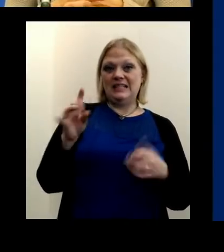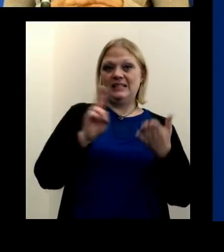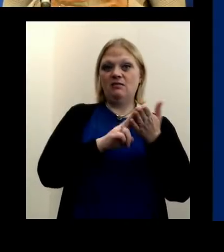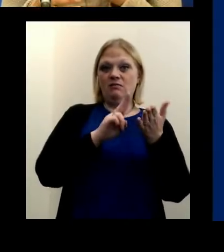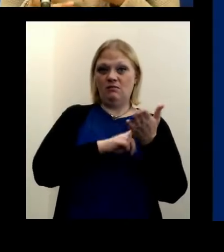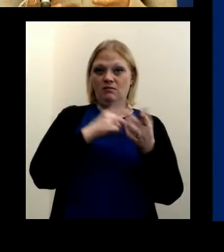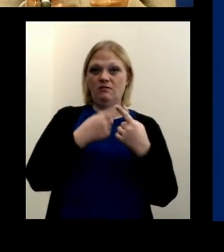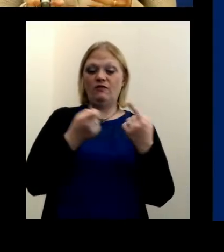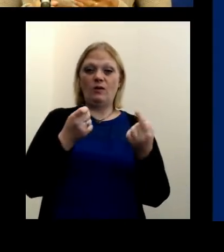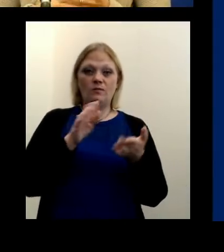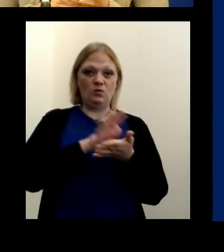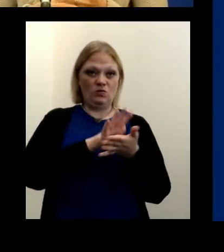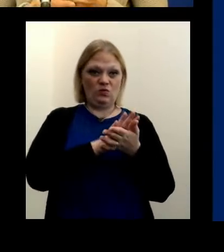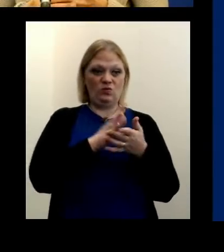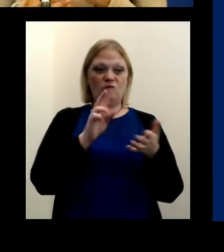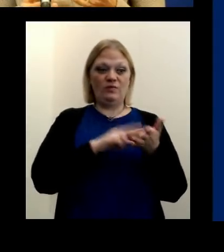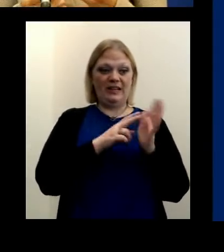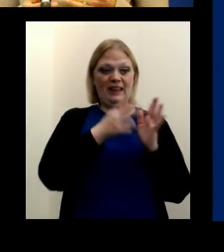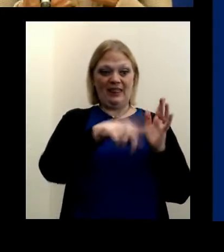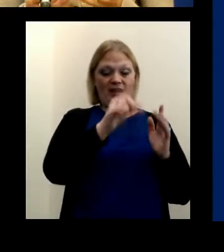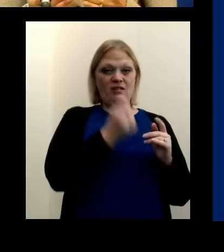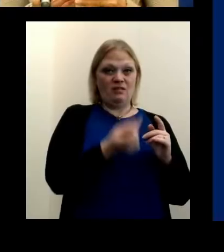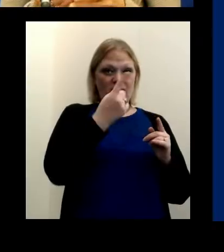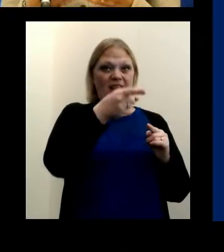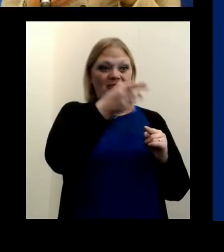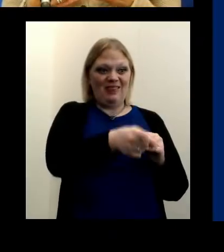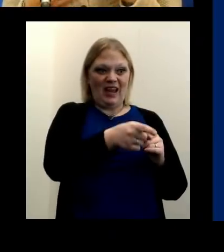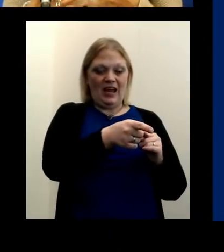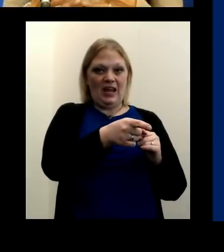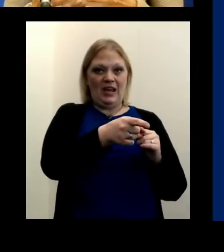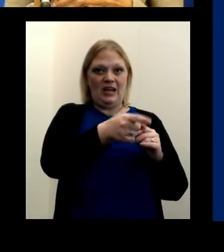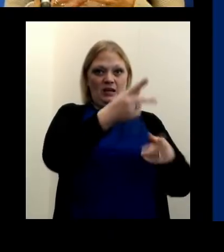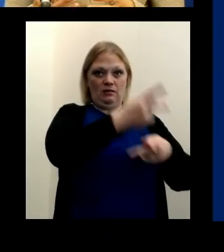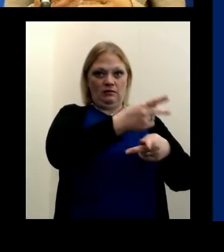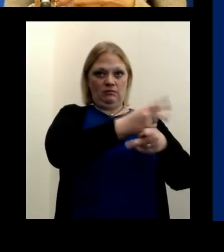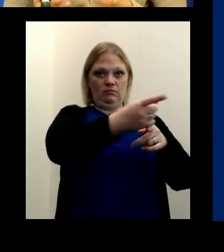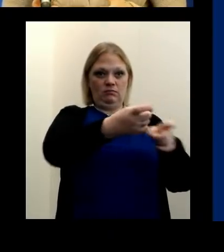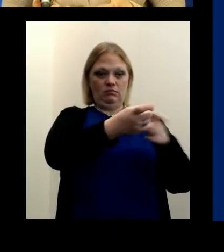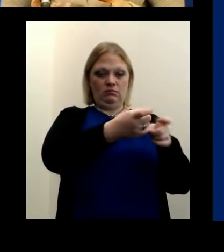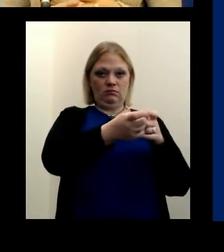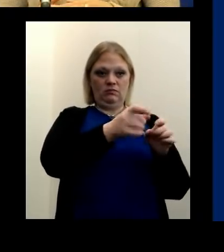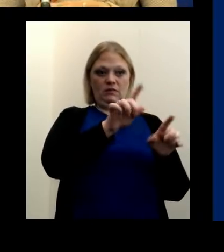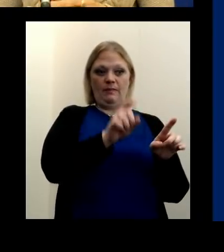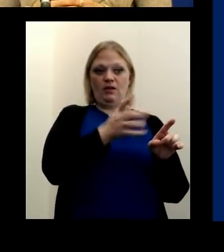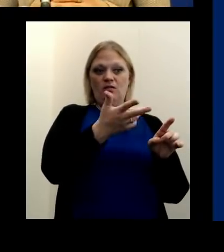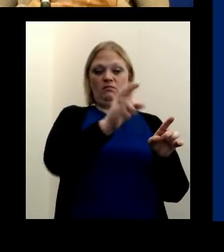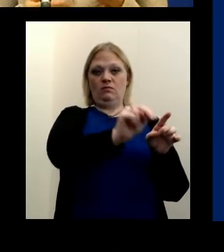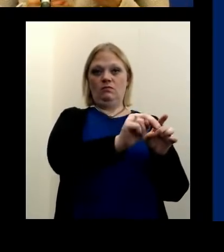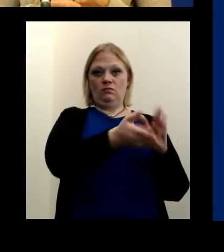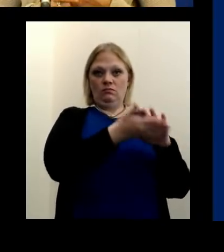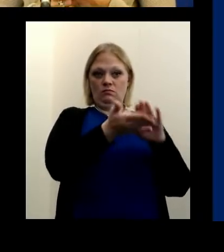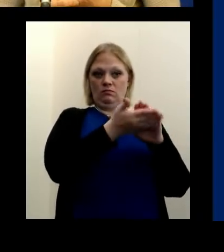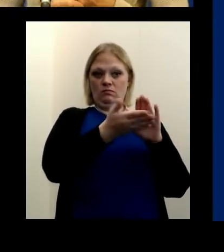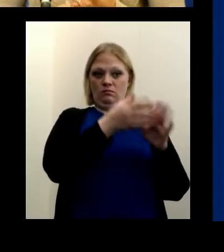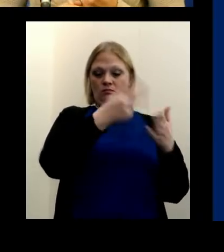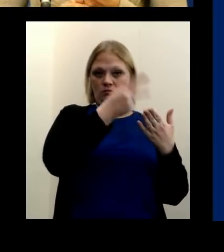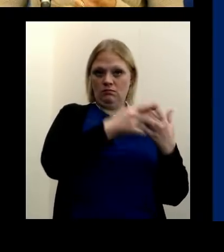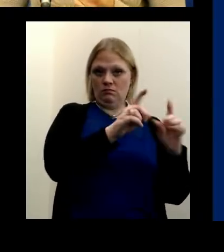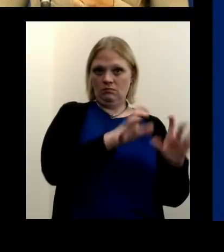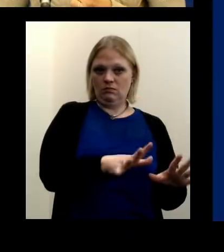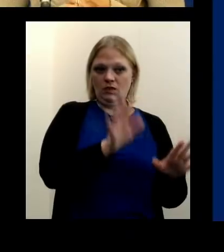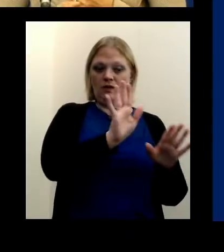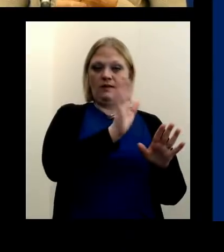That means that they understand that they have to be in charge and know how to run their own testing program, have their own